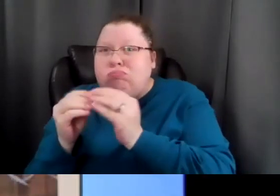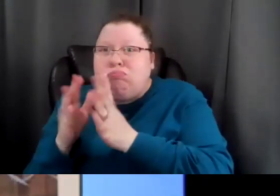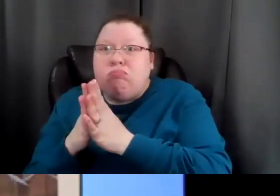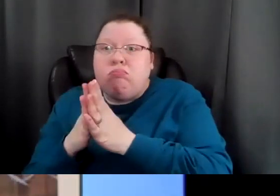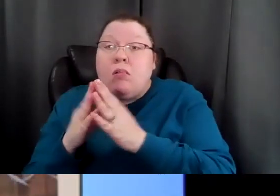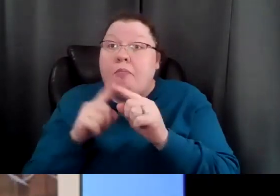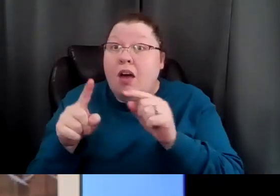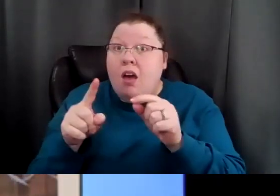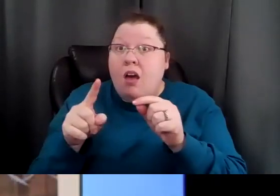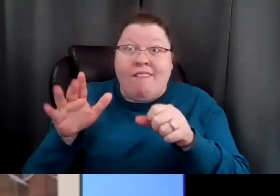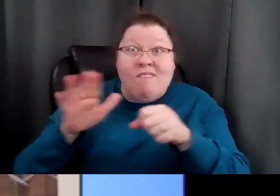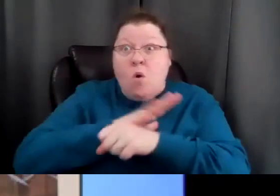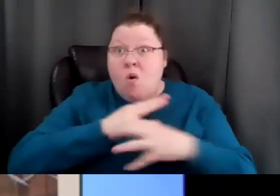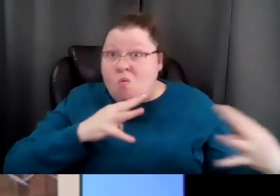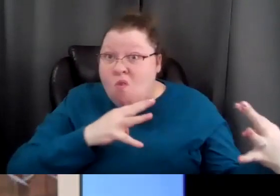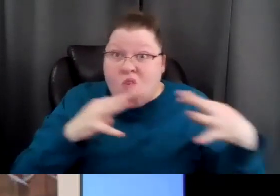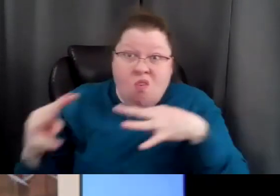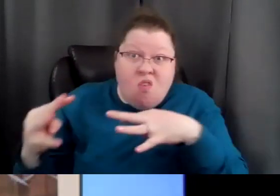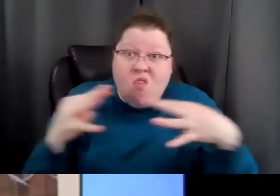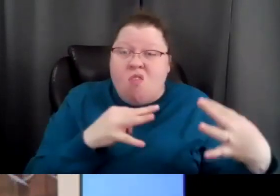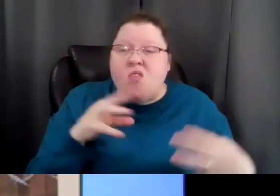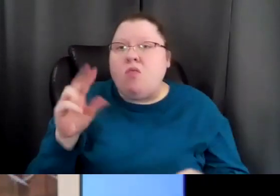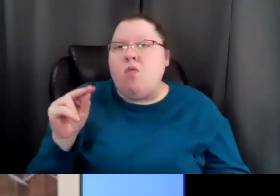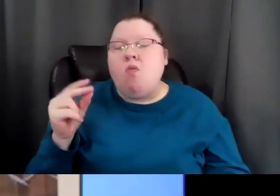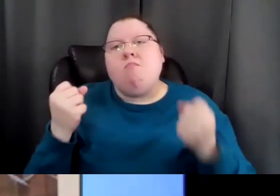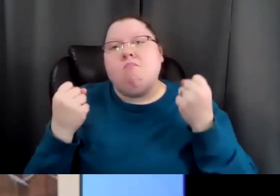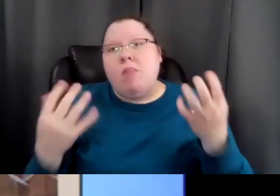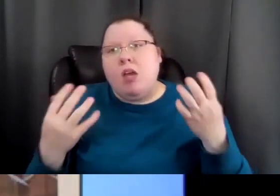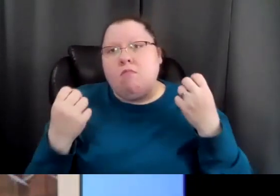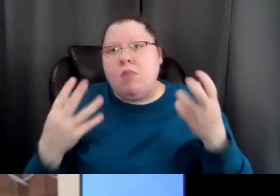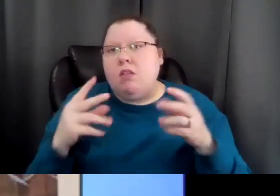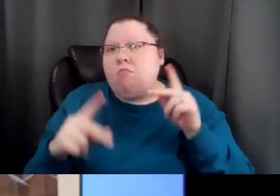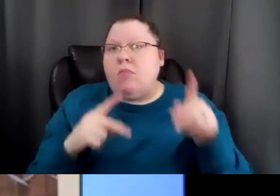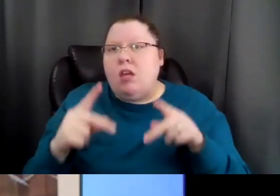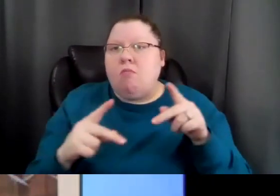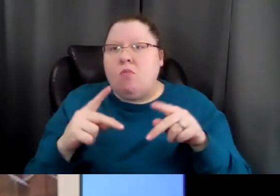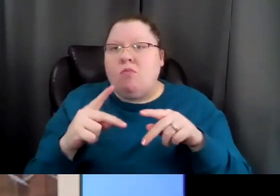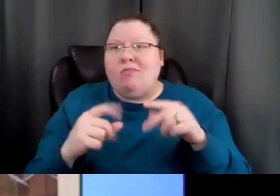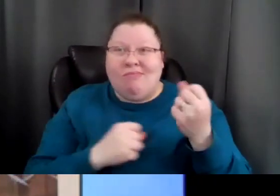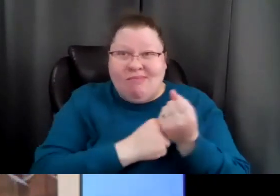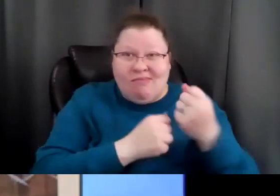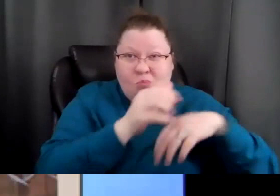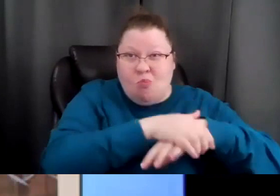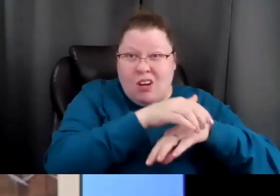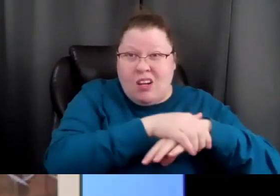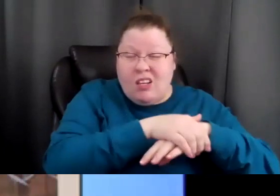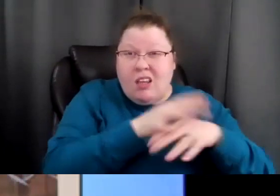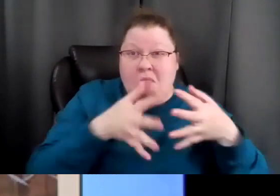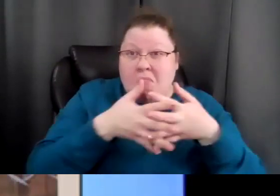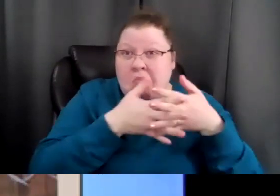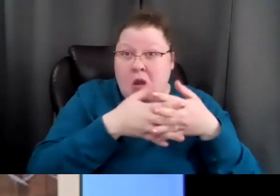wasn't a full out-and-out war. There were still many, many people that were on the side of Britain, thinking that America